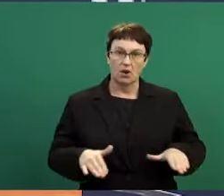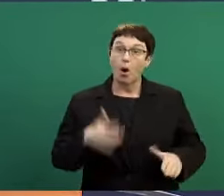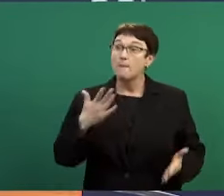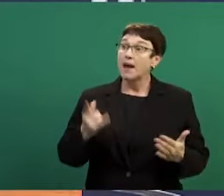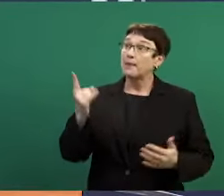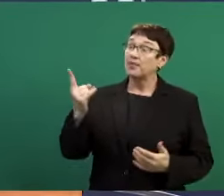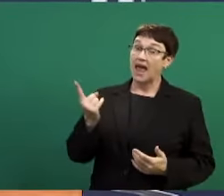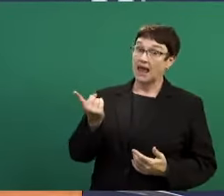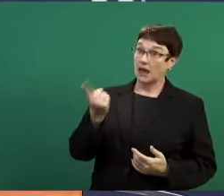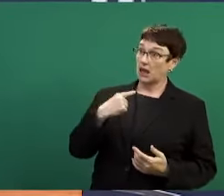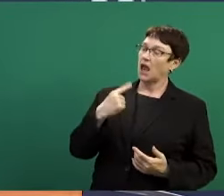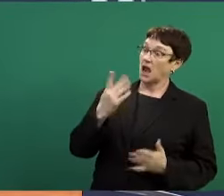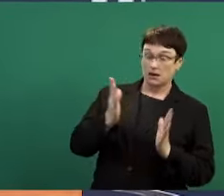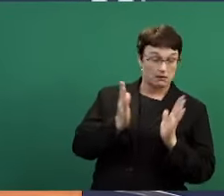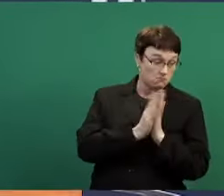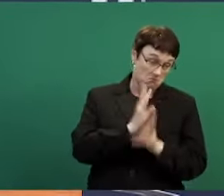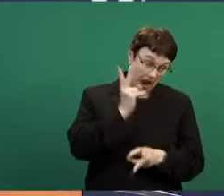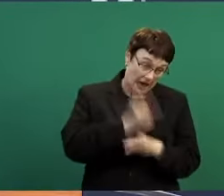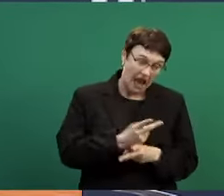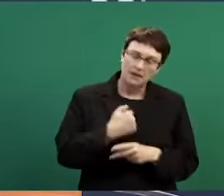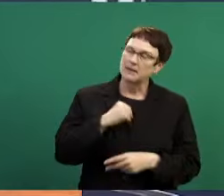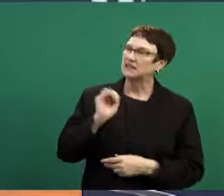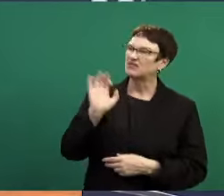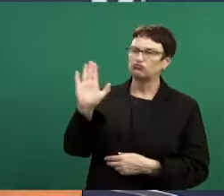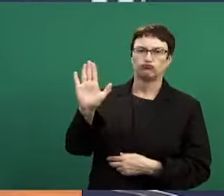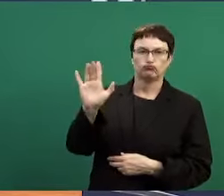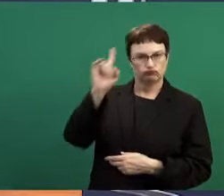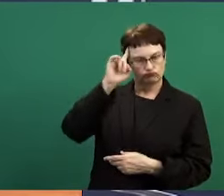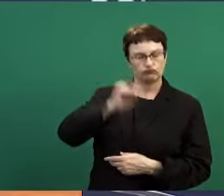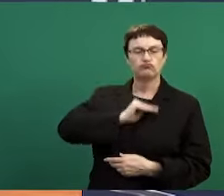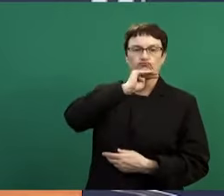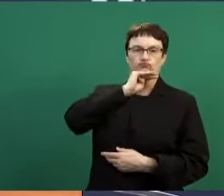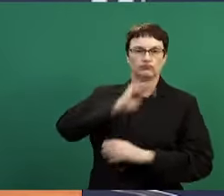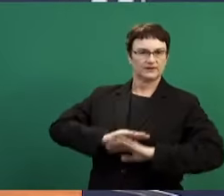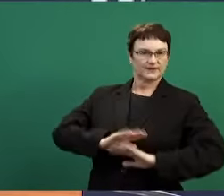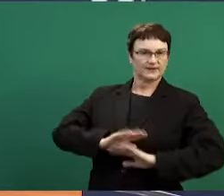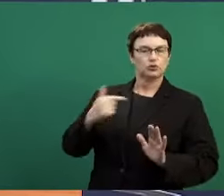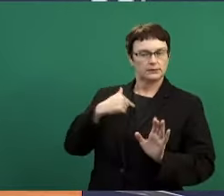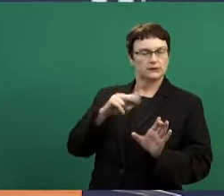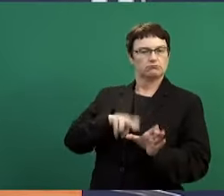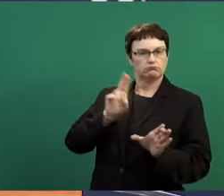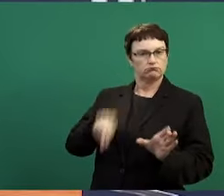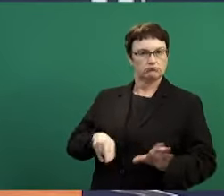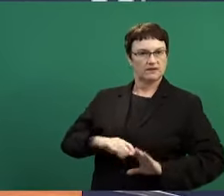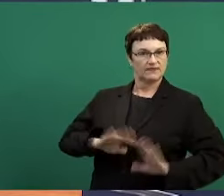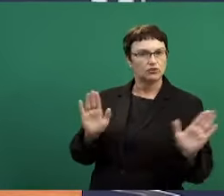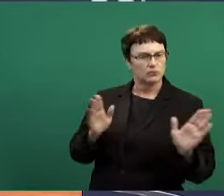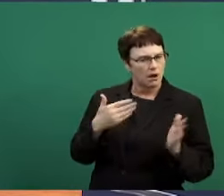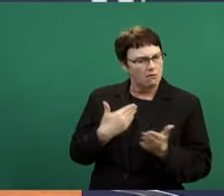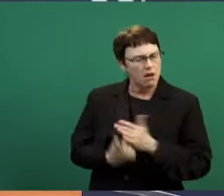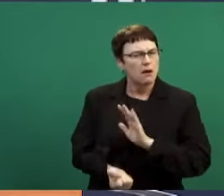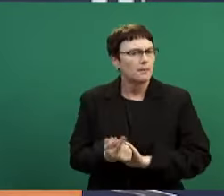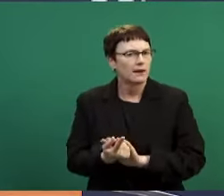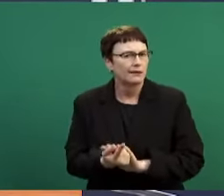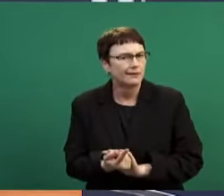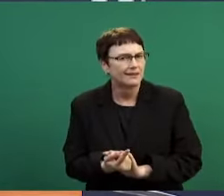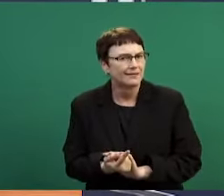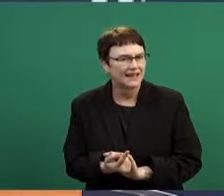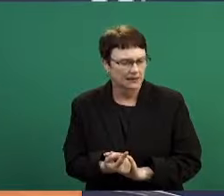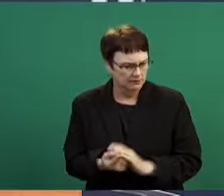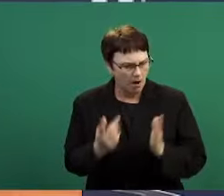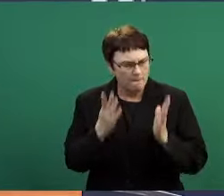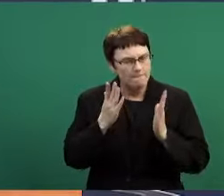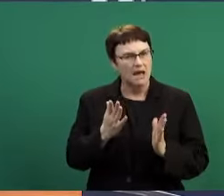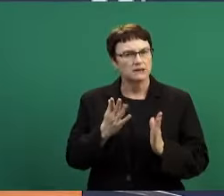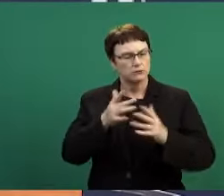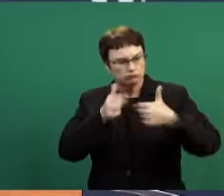authority, I think that I have served enough. It's time for me to go. And you have those